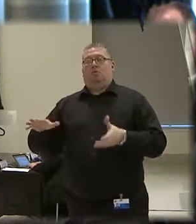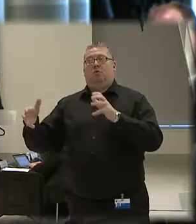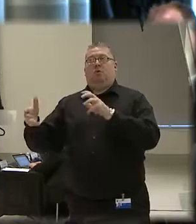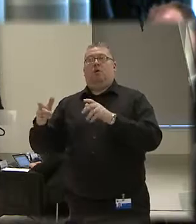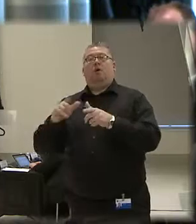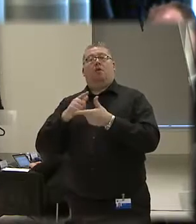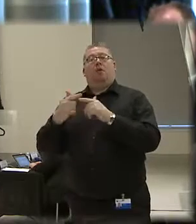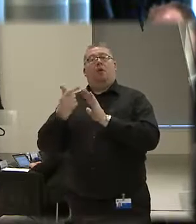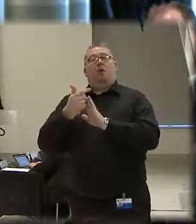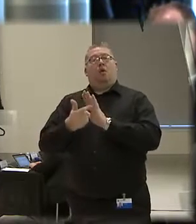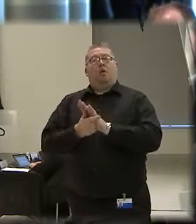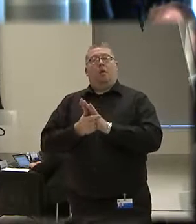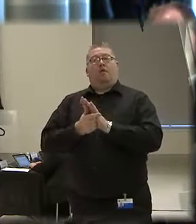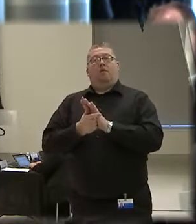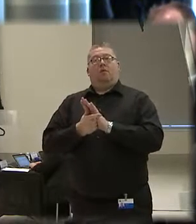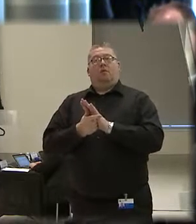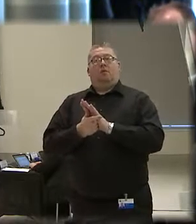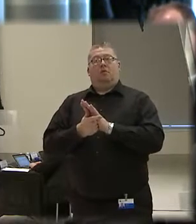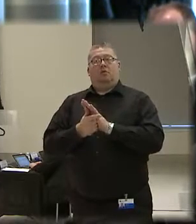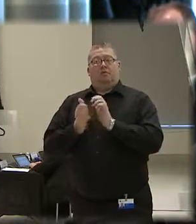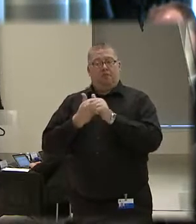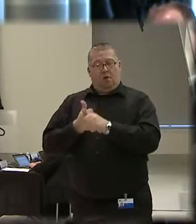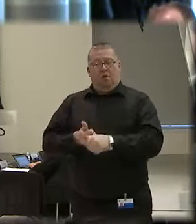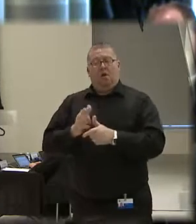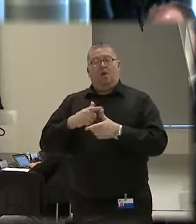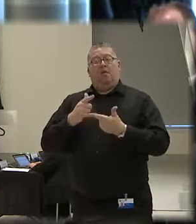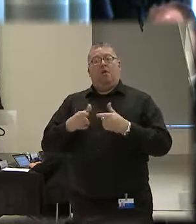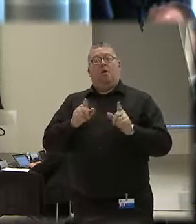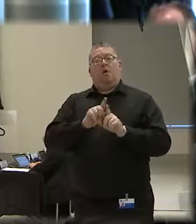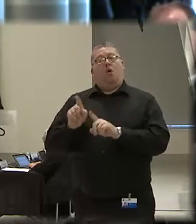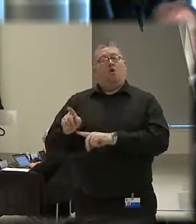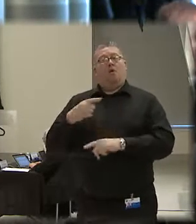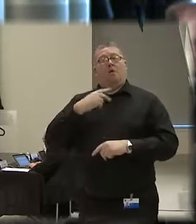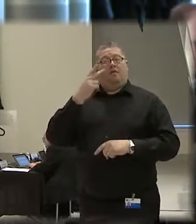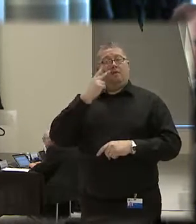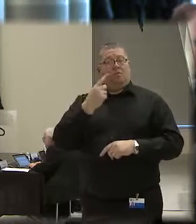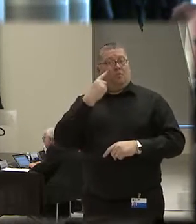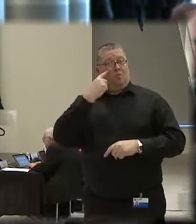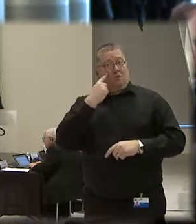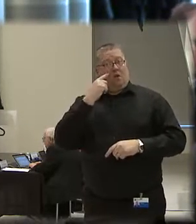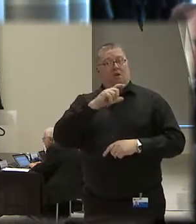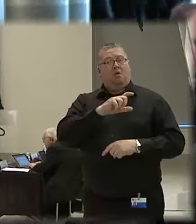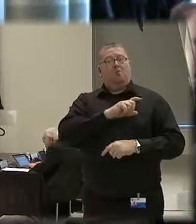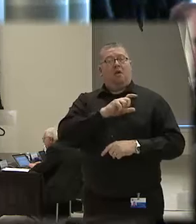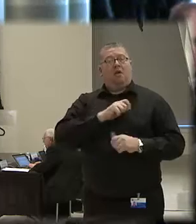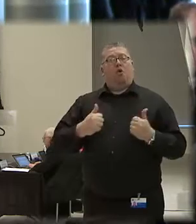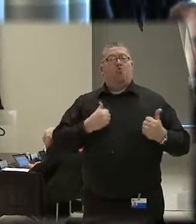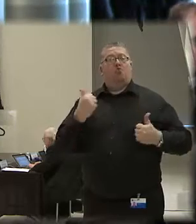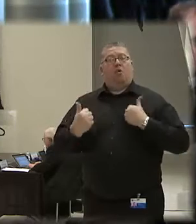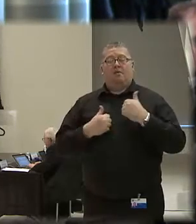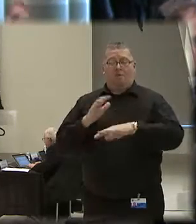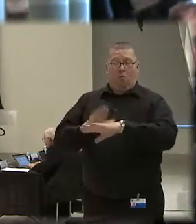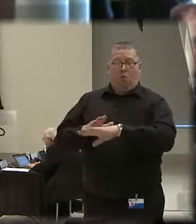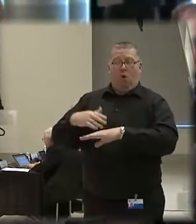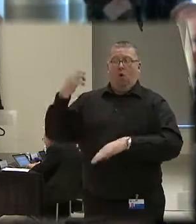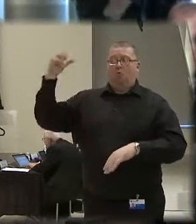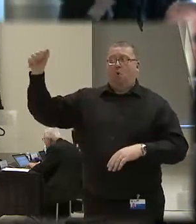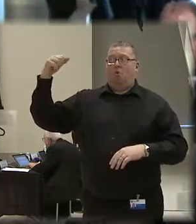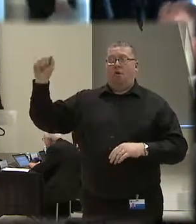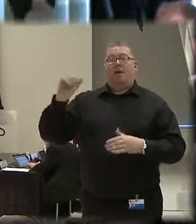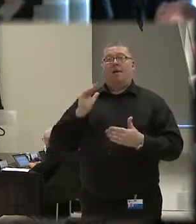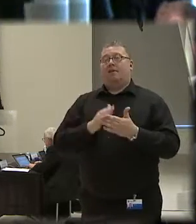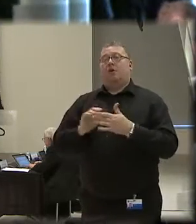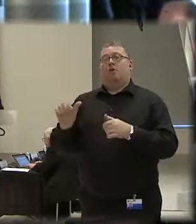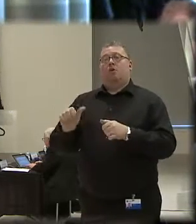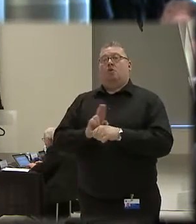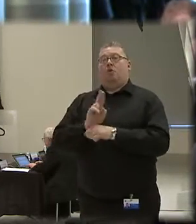and lawfully dissemble. But I've also witnessed police aggressively forewarn protesters against